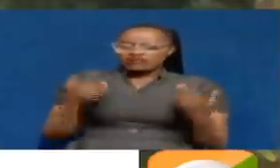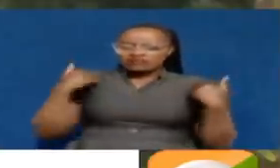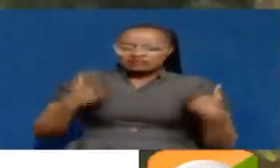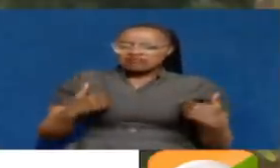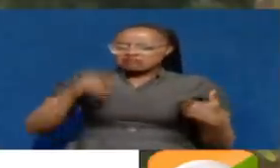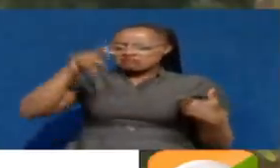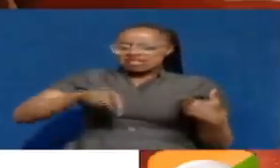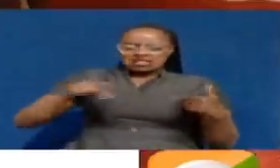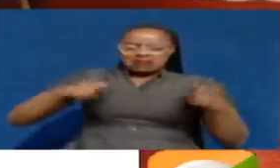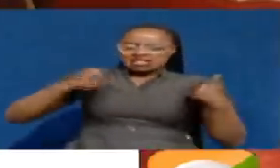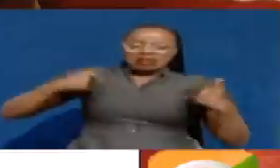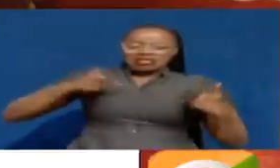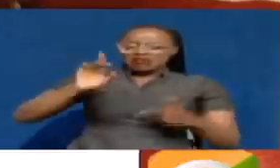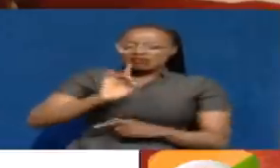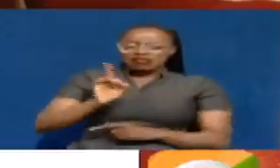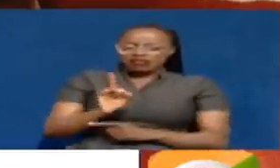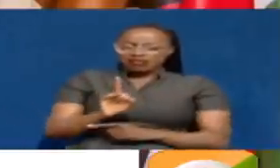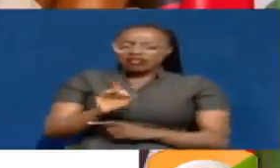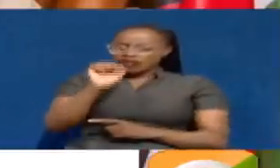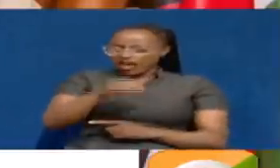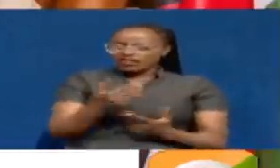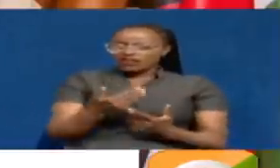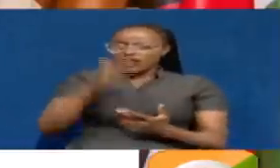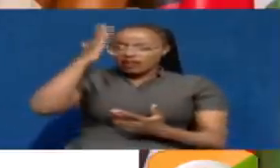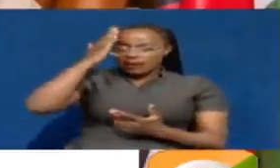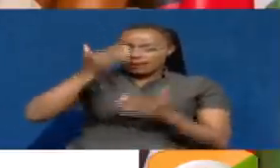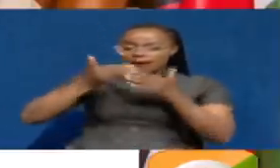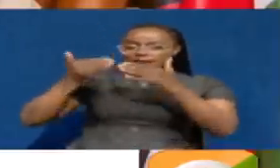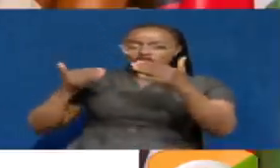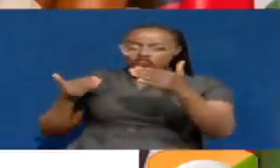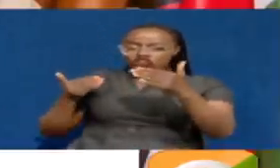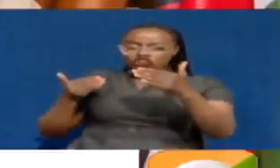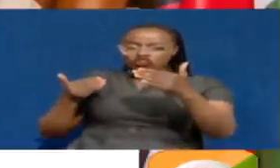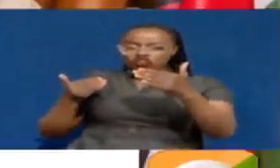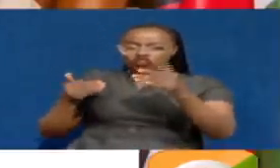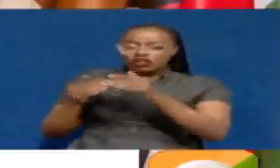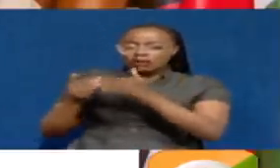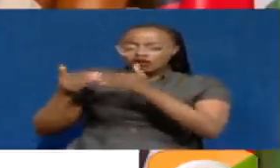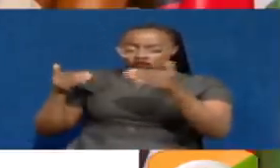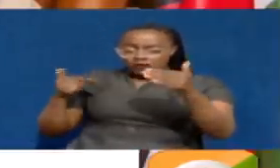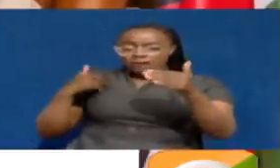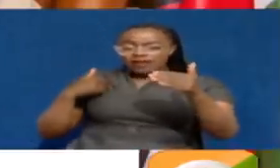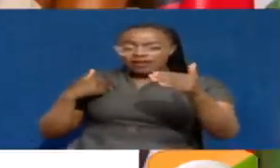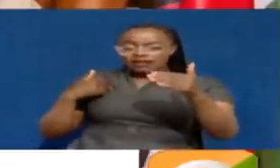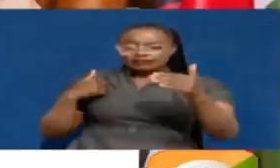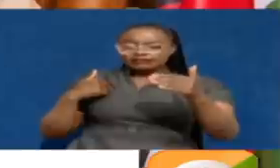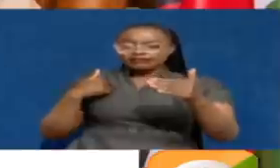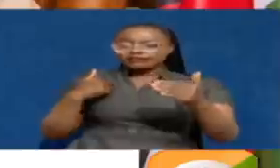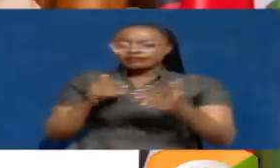It does not have to be myself. Remember in my other early incarnation,